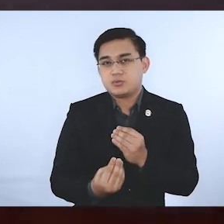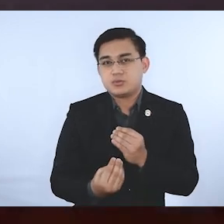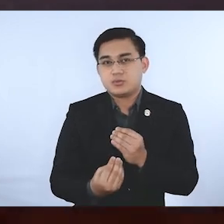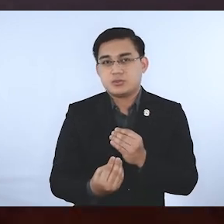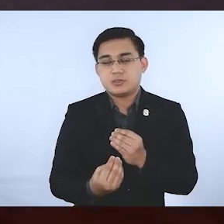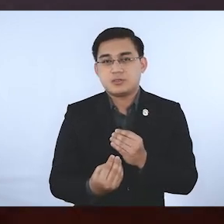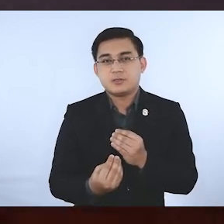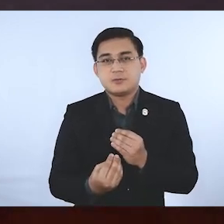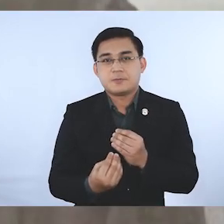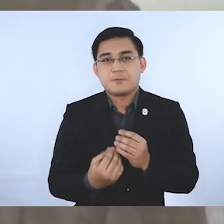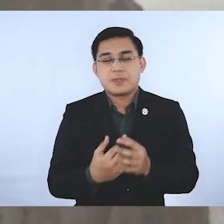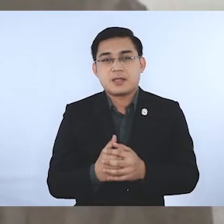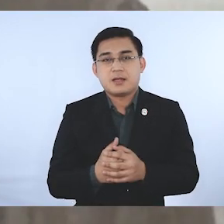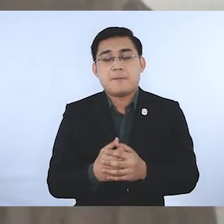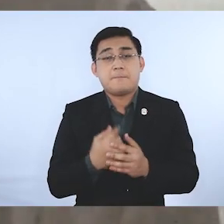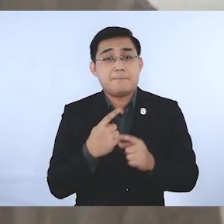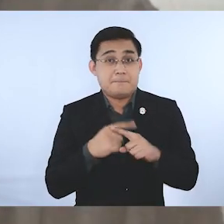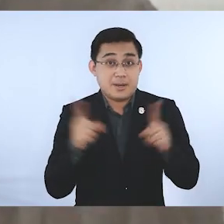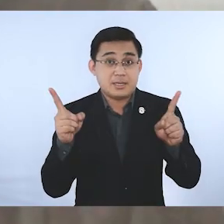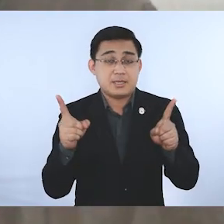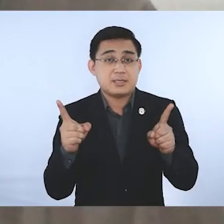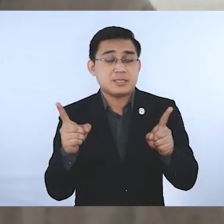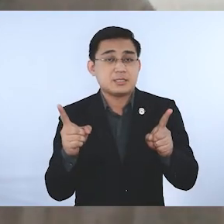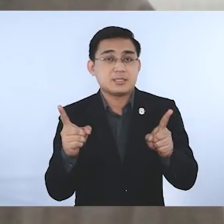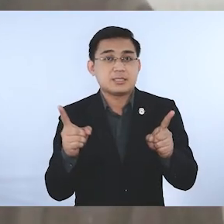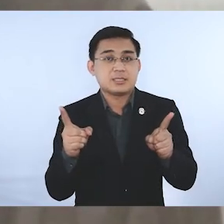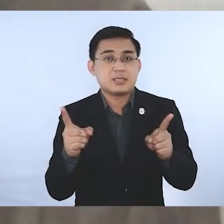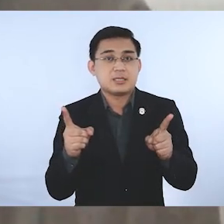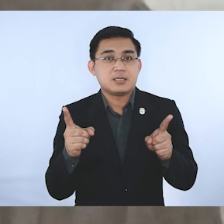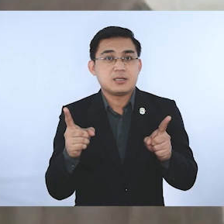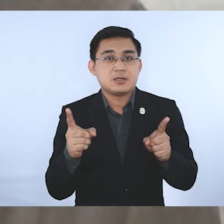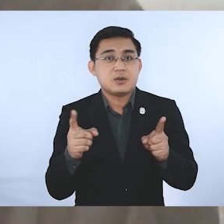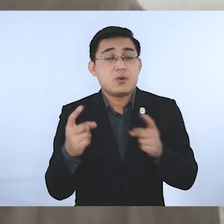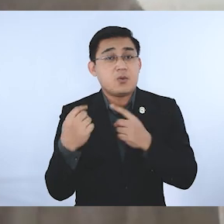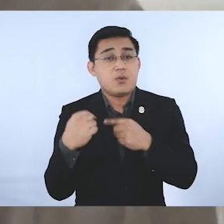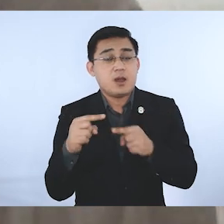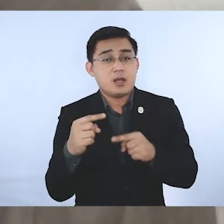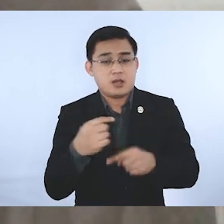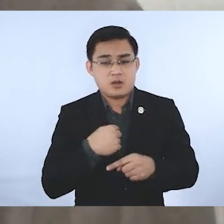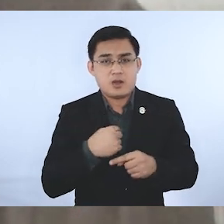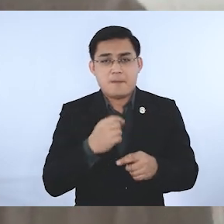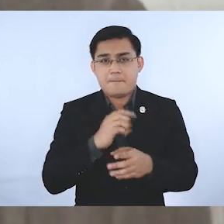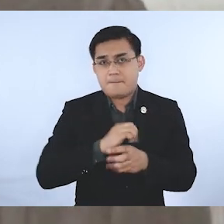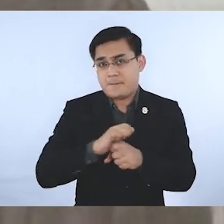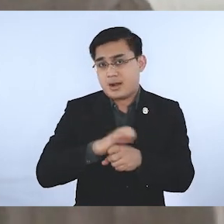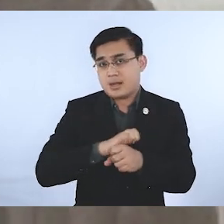the motivation. But whenever I practice the organ,